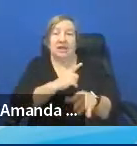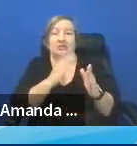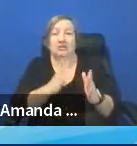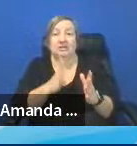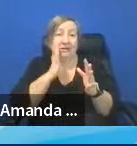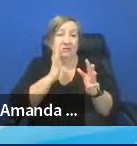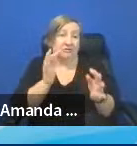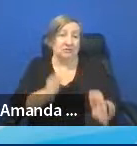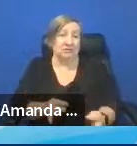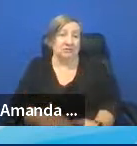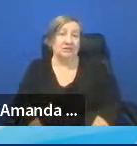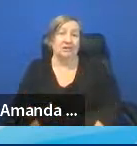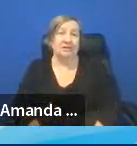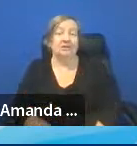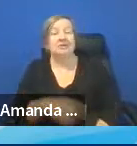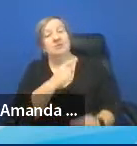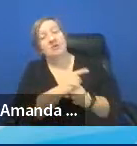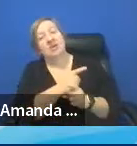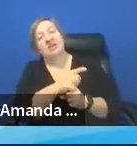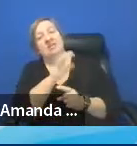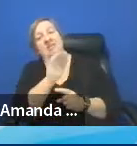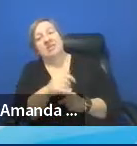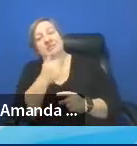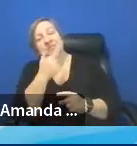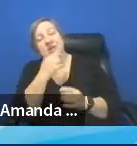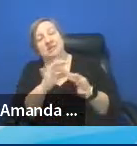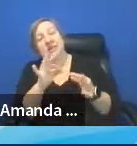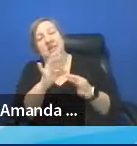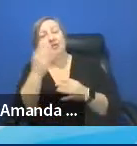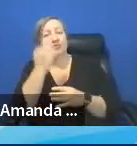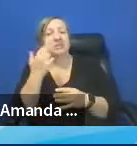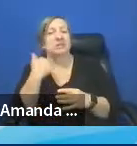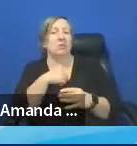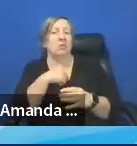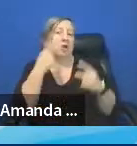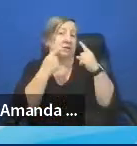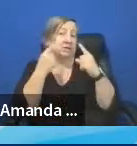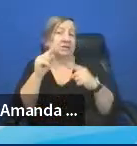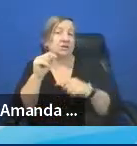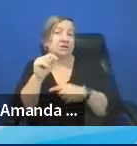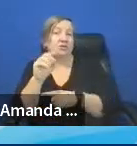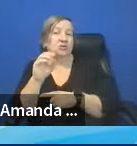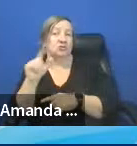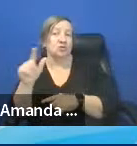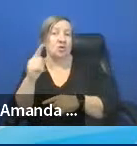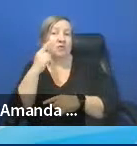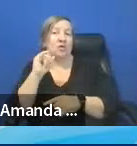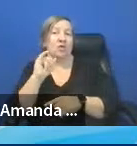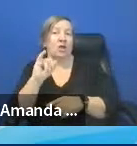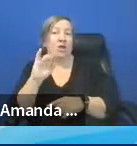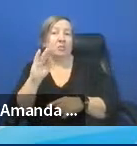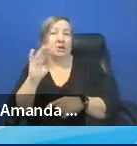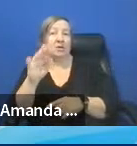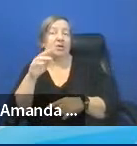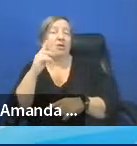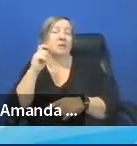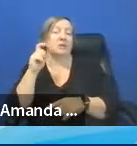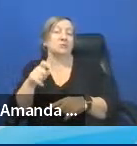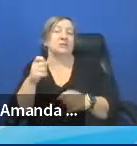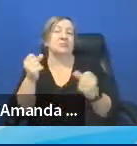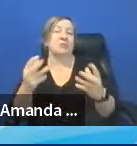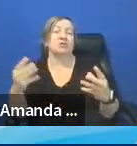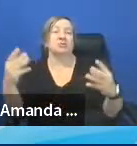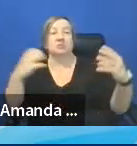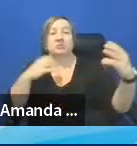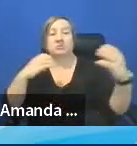decide. Right. And that's what I will say. The reason we are considering a toll for IBR is because we need multiple sources to